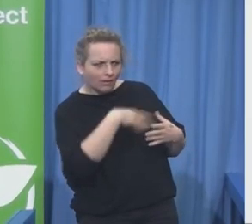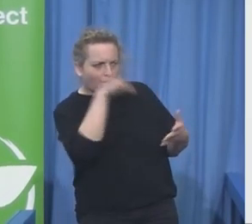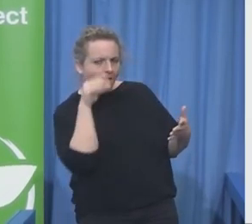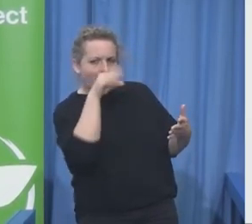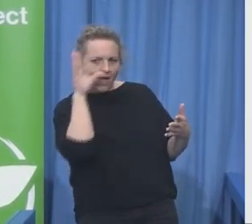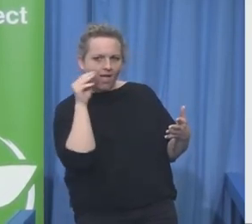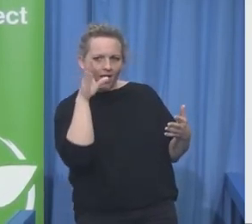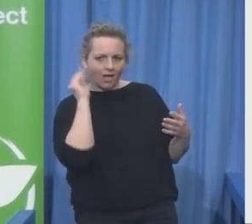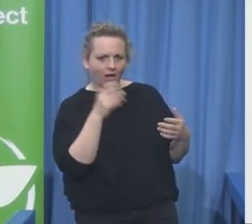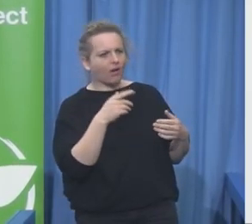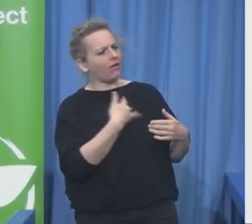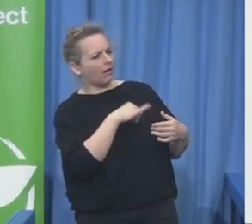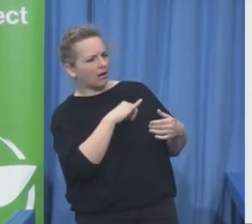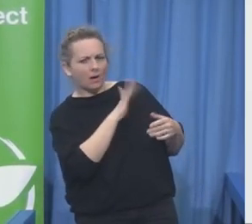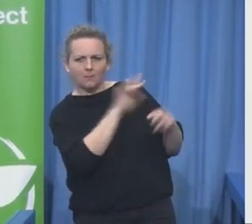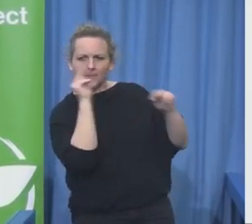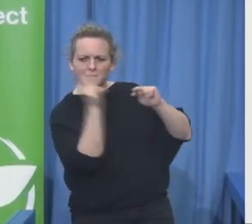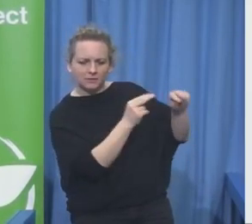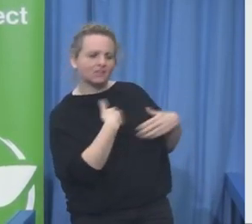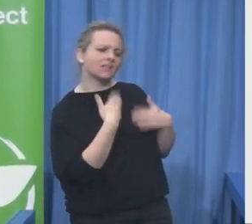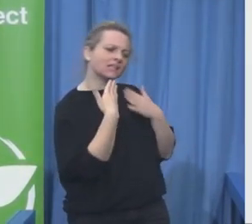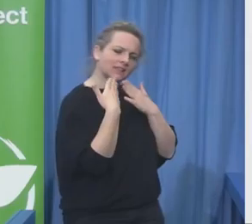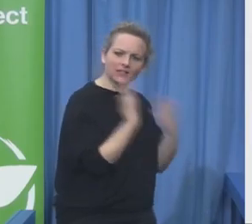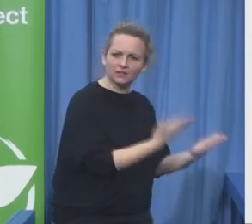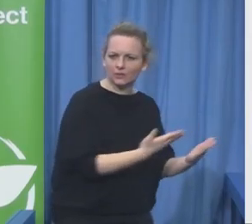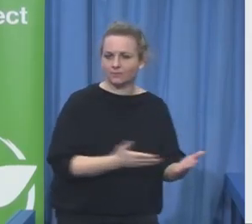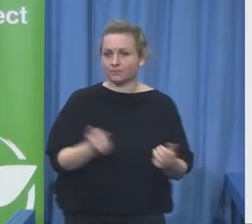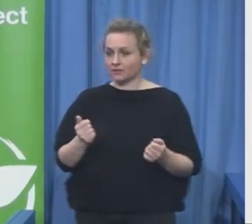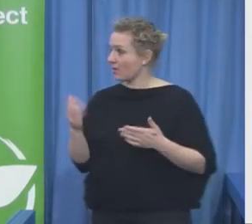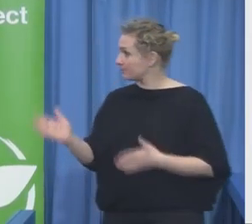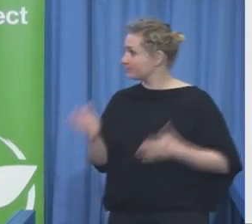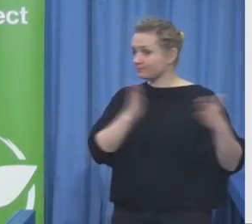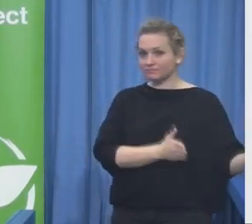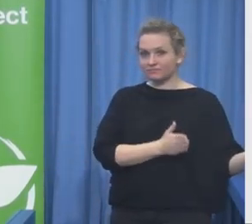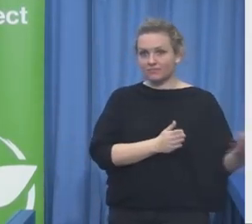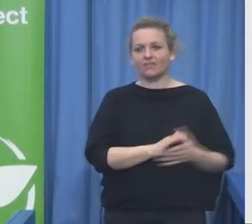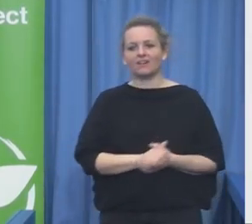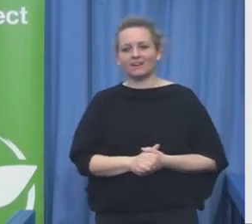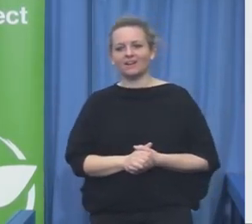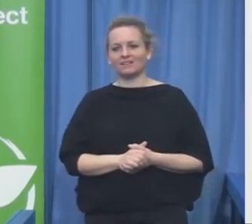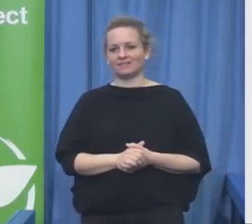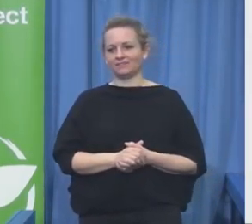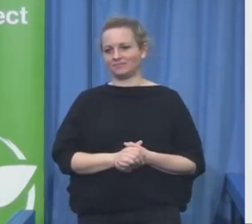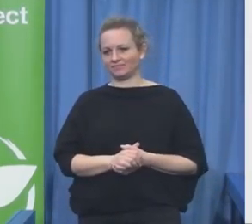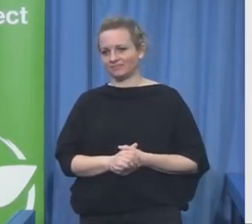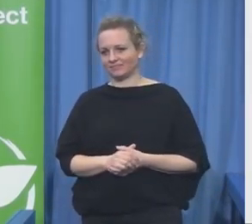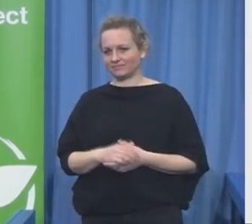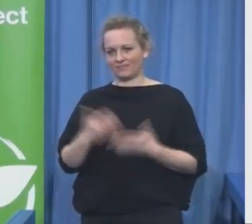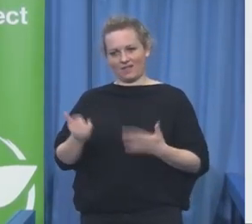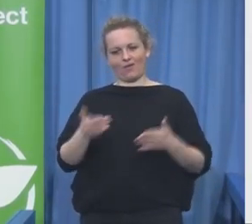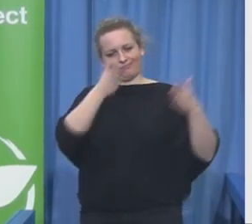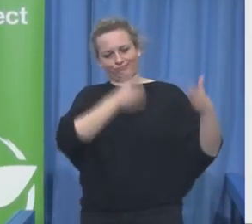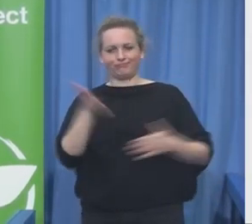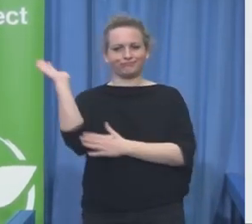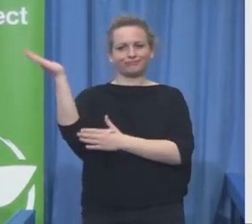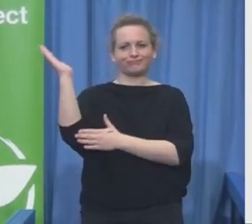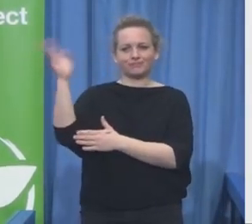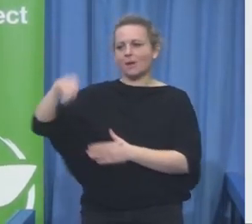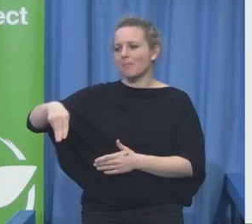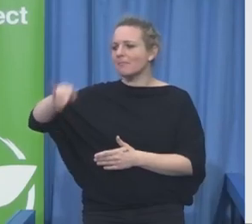much. Next, I'd like to introduce you to Hector Minto. Hector is Senior Technology Evangelist